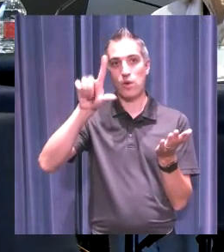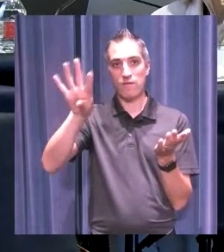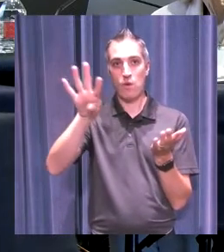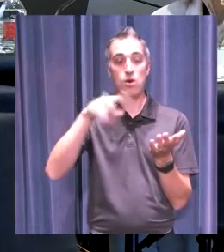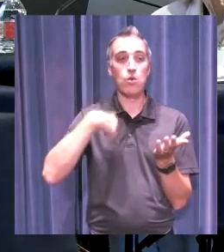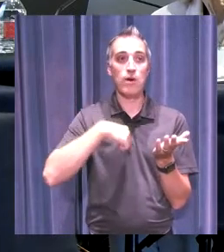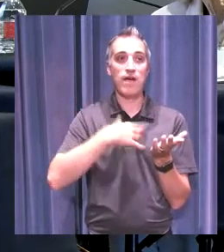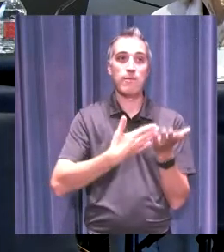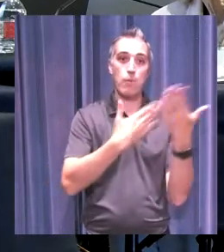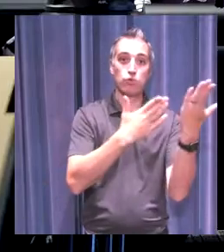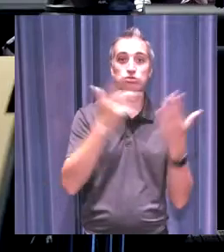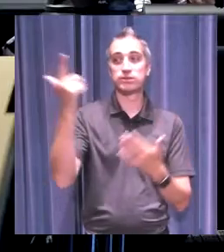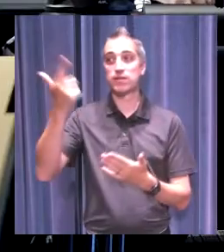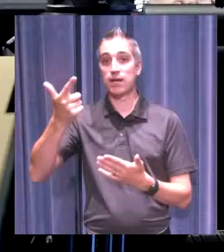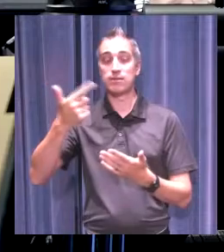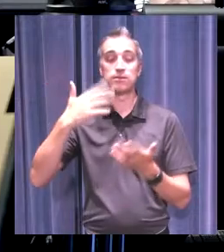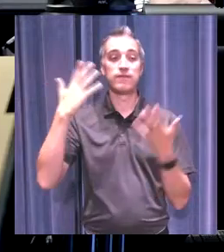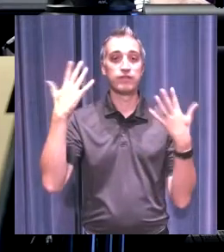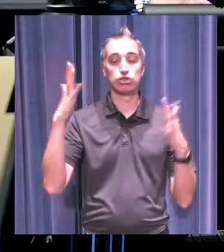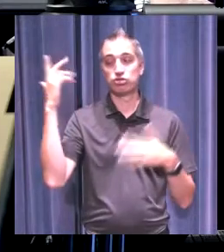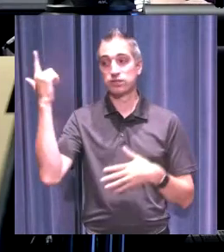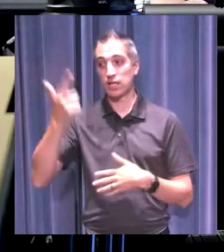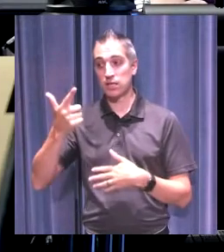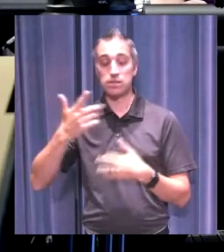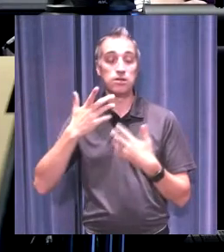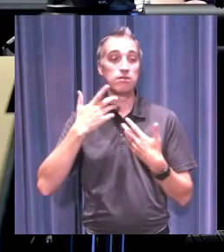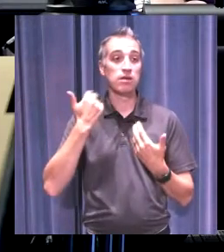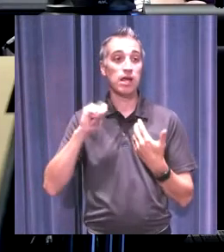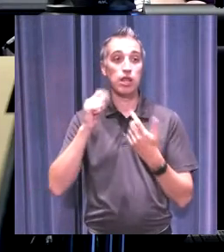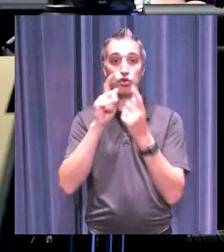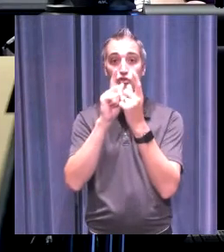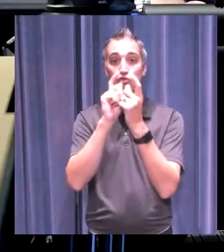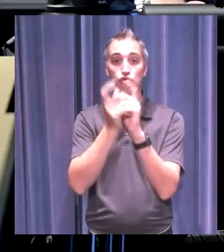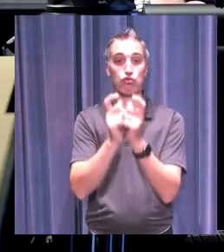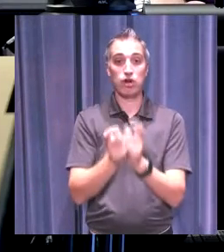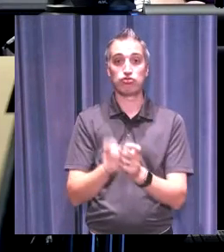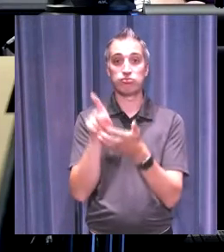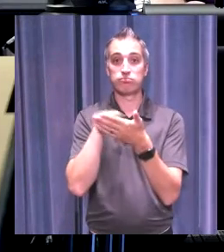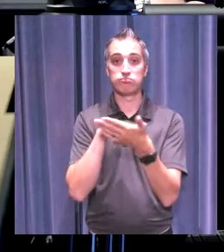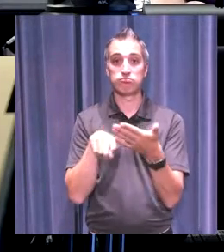second? Second. And we have a second. Any corrections or discussion?